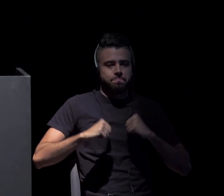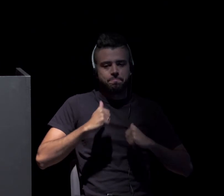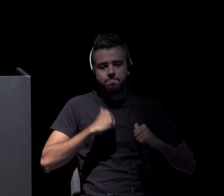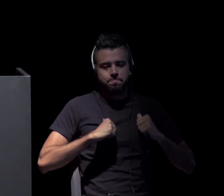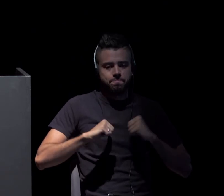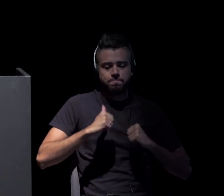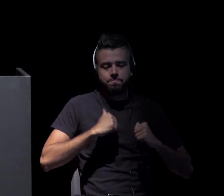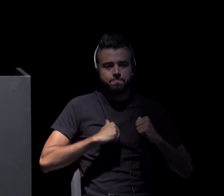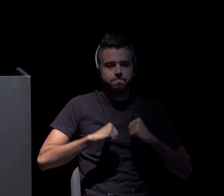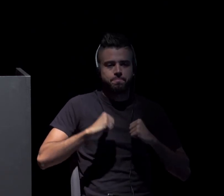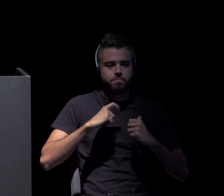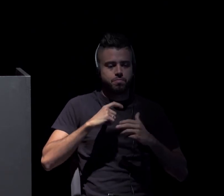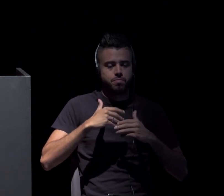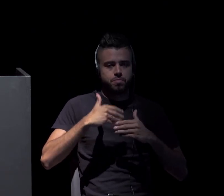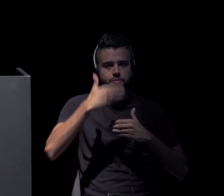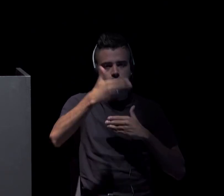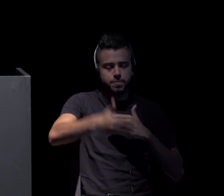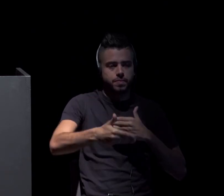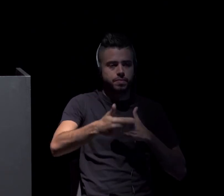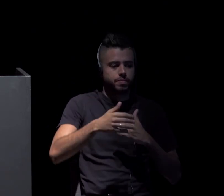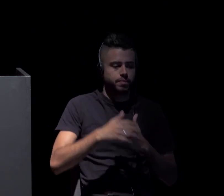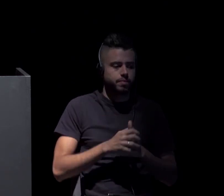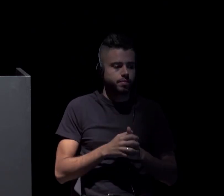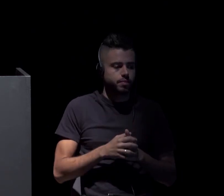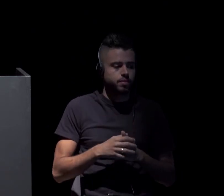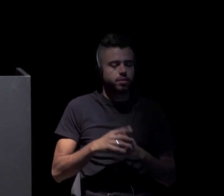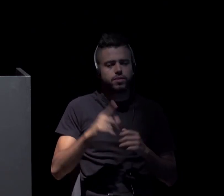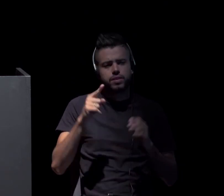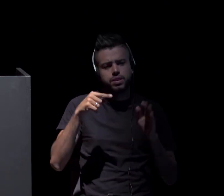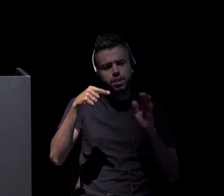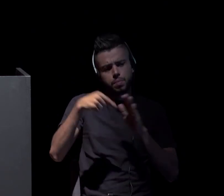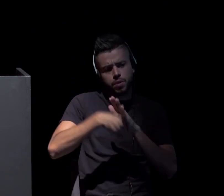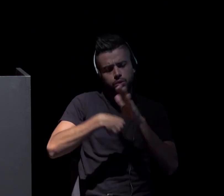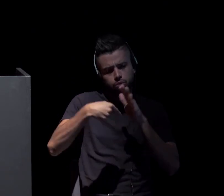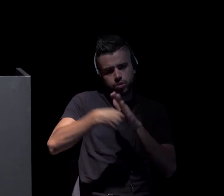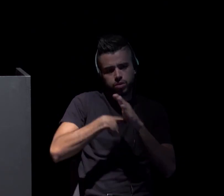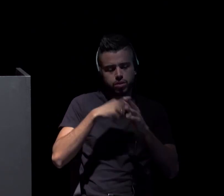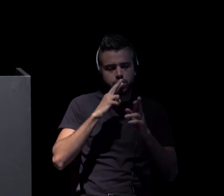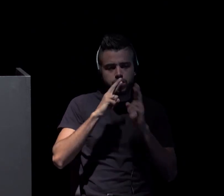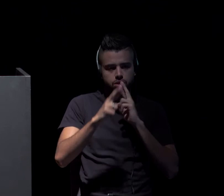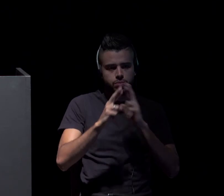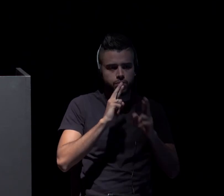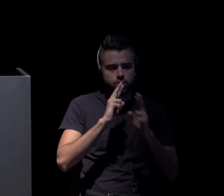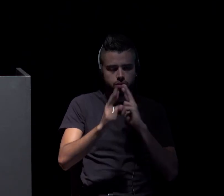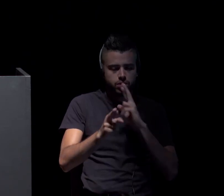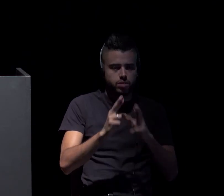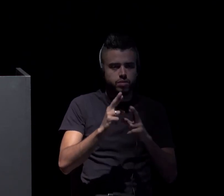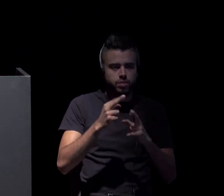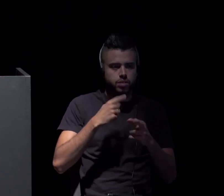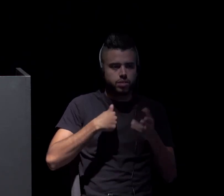next, which is the Q&A among us and with the audience.